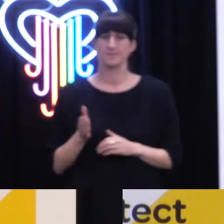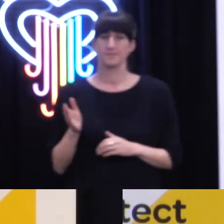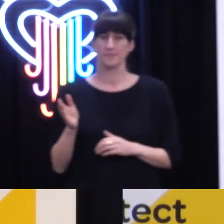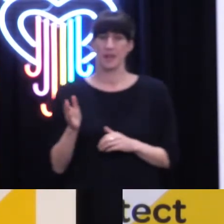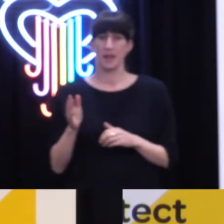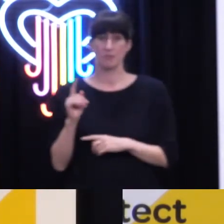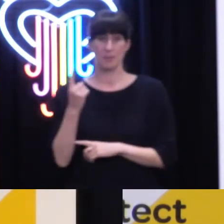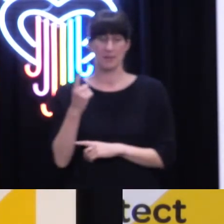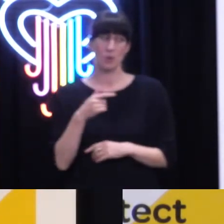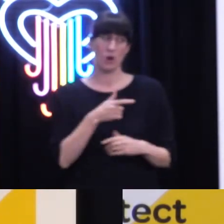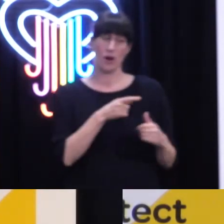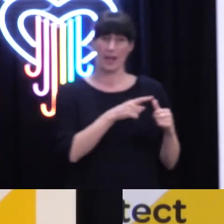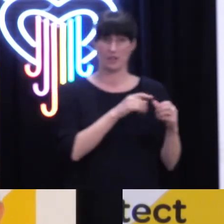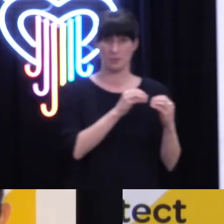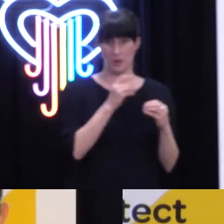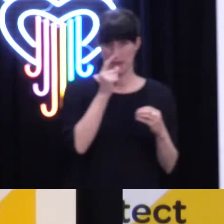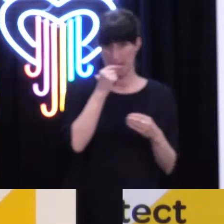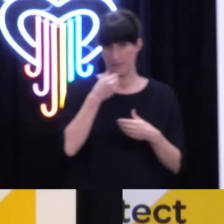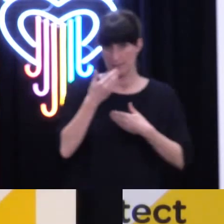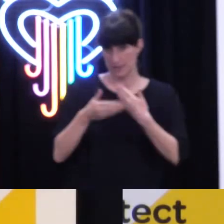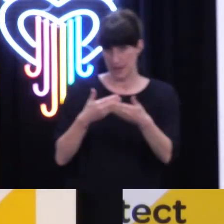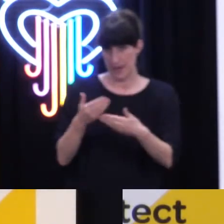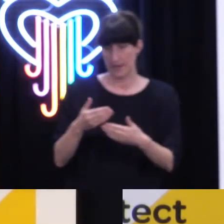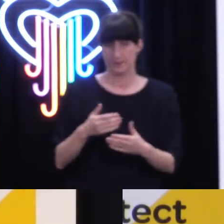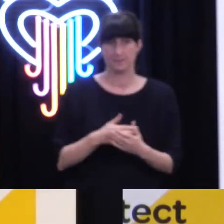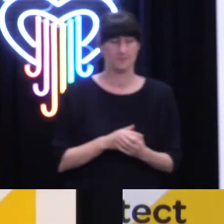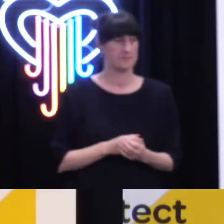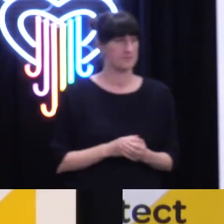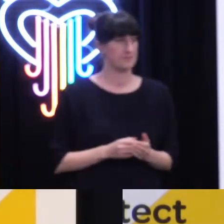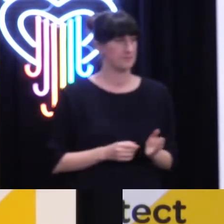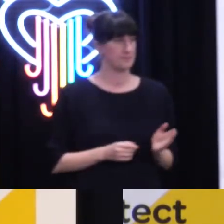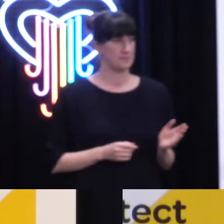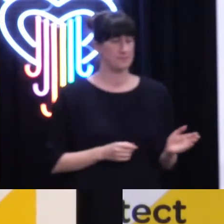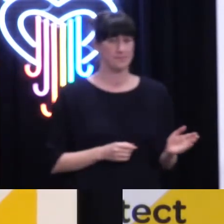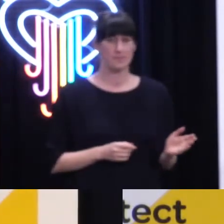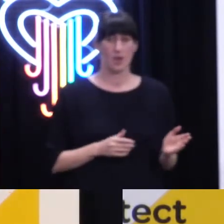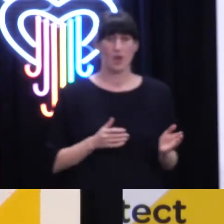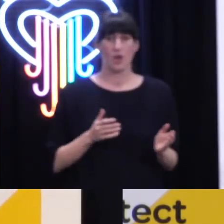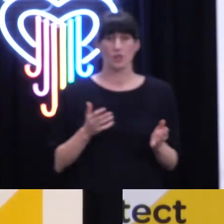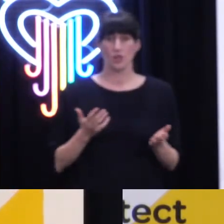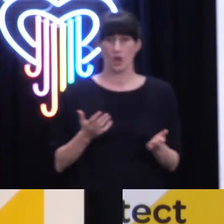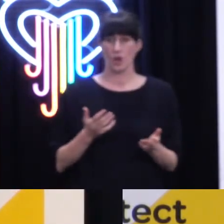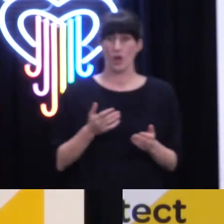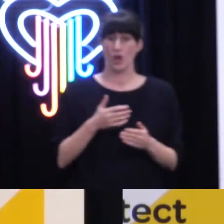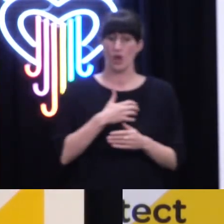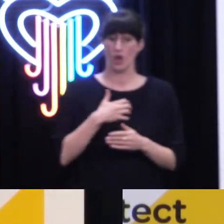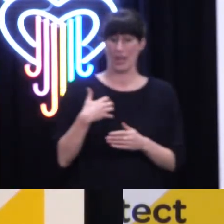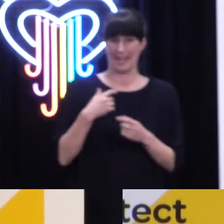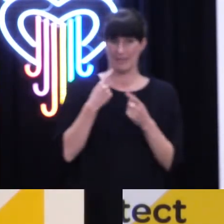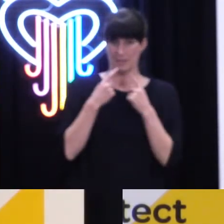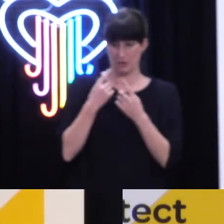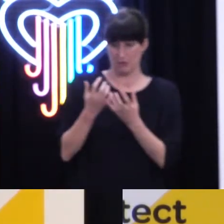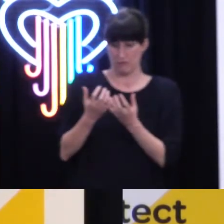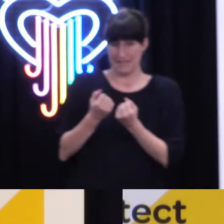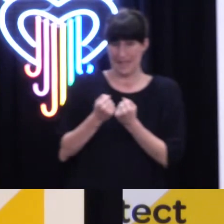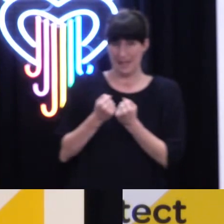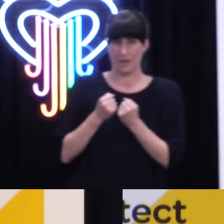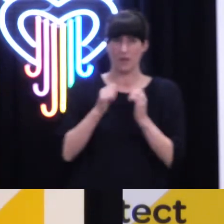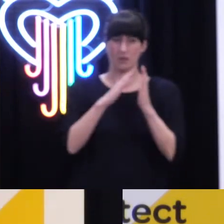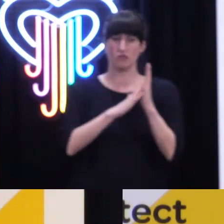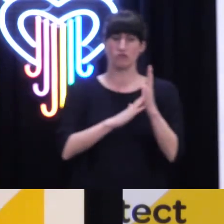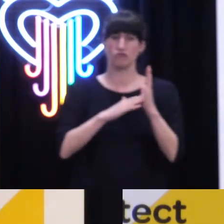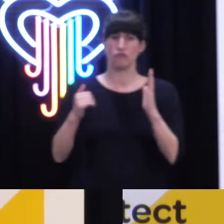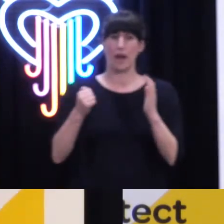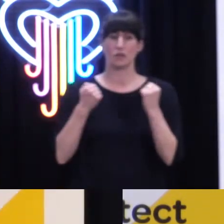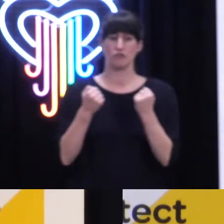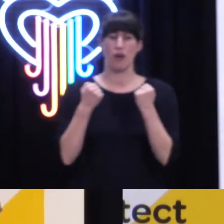speak on some of the details, and then I'll speak on the more general questions you asked. So early information so far, the truck driver